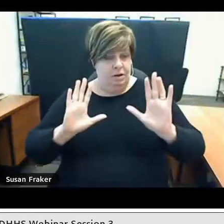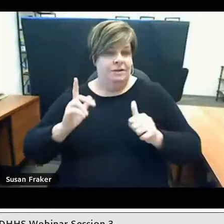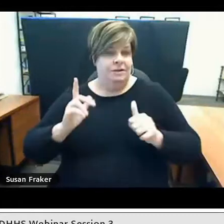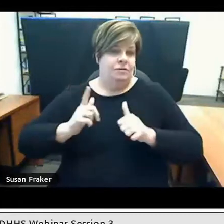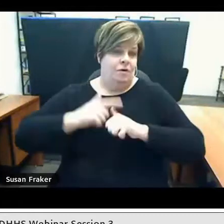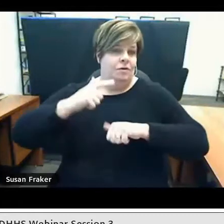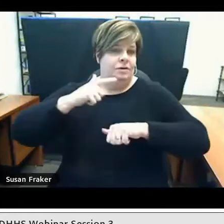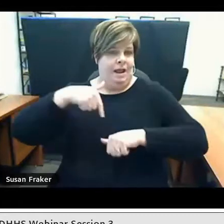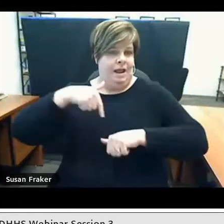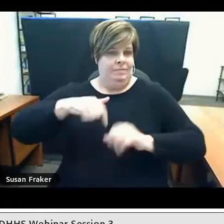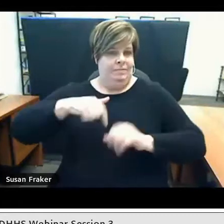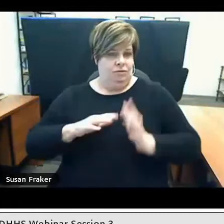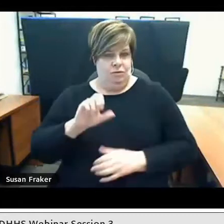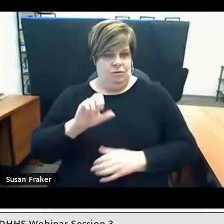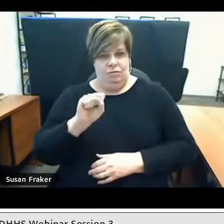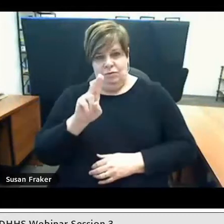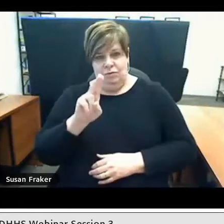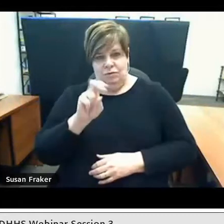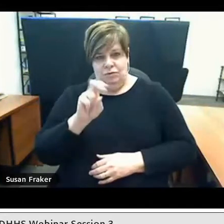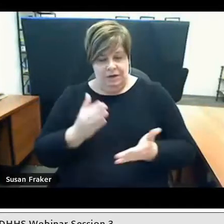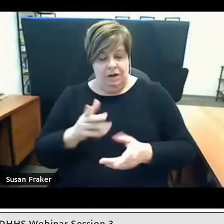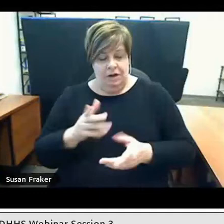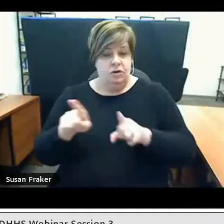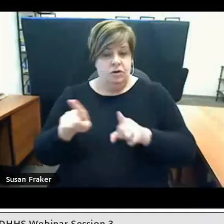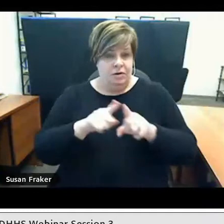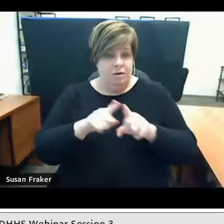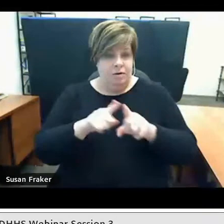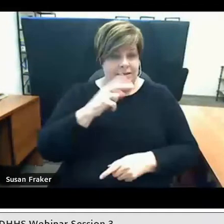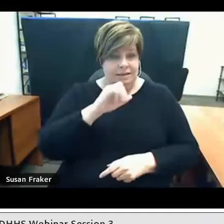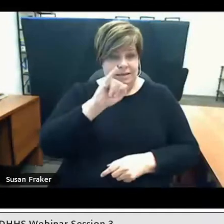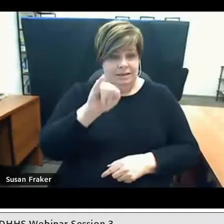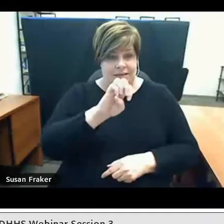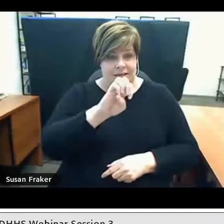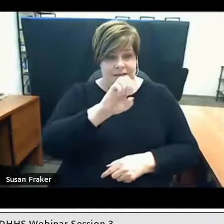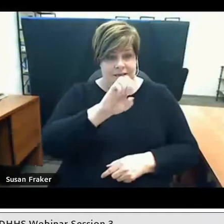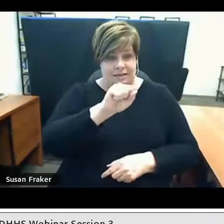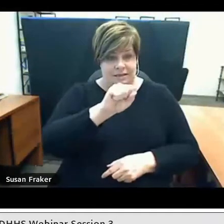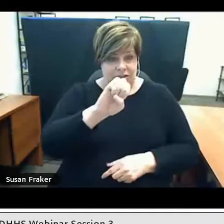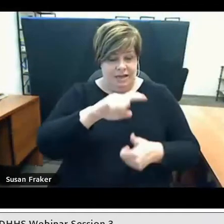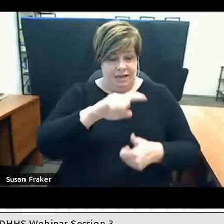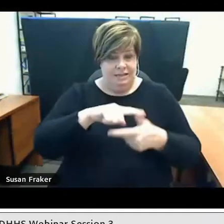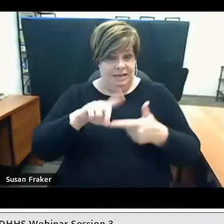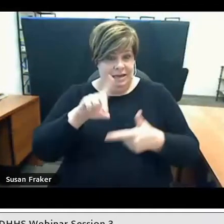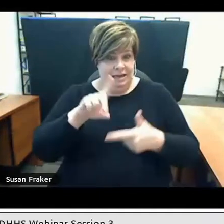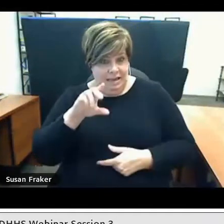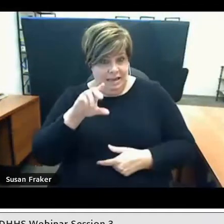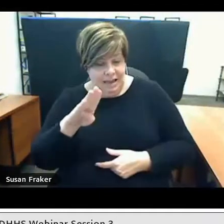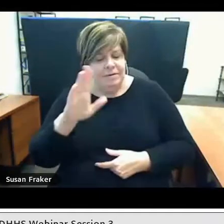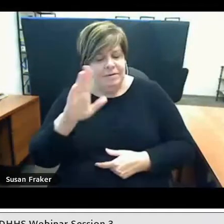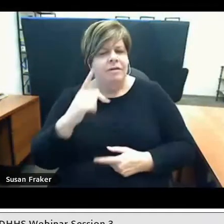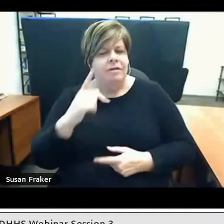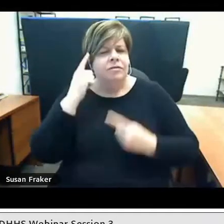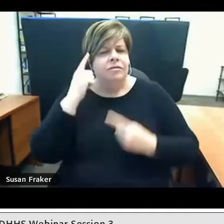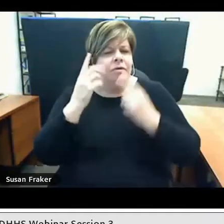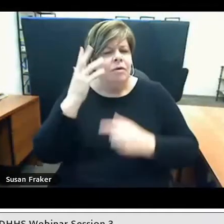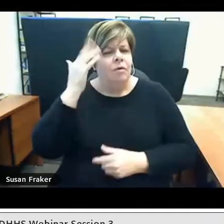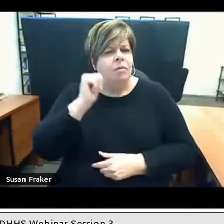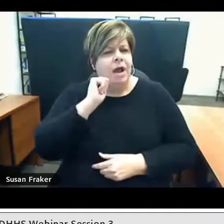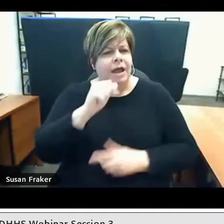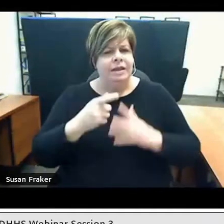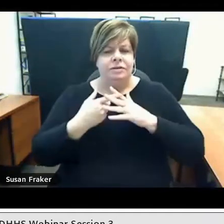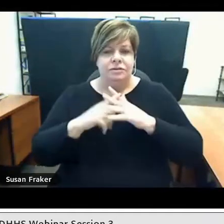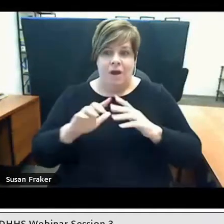webinar with us. And you also can see Jesse and Deb. And everyone is kind of curious, well, why didn't you just start with